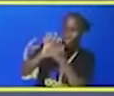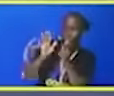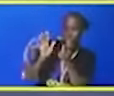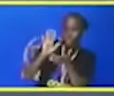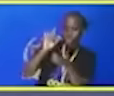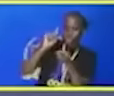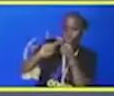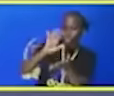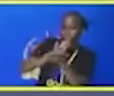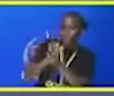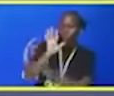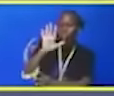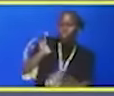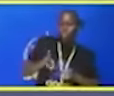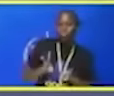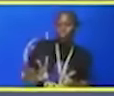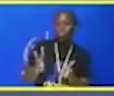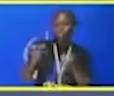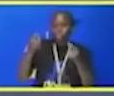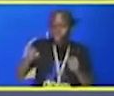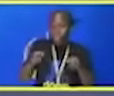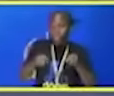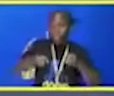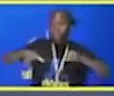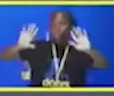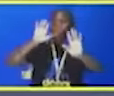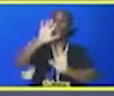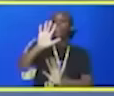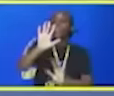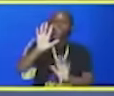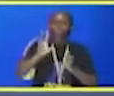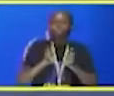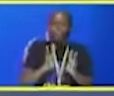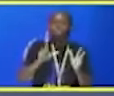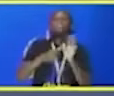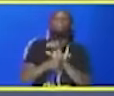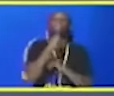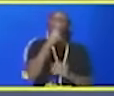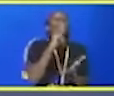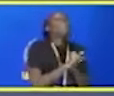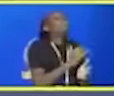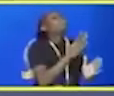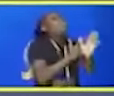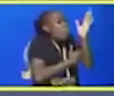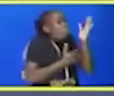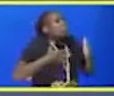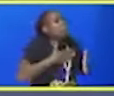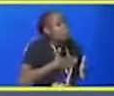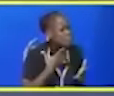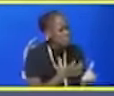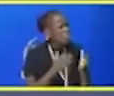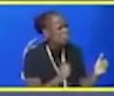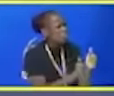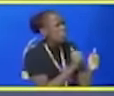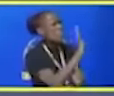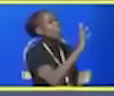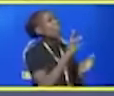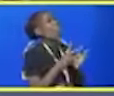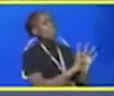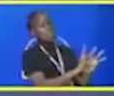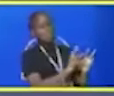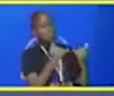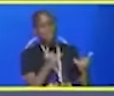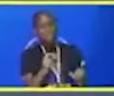Where you give up your own way and say, Lord, I want to follow your way. Number three, the third dimension of